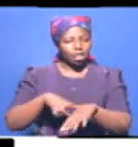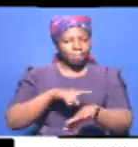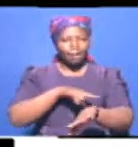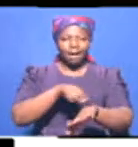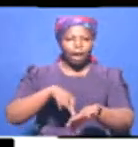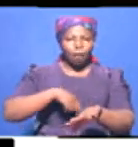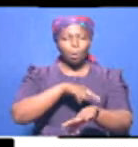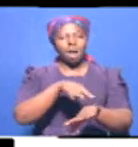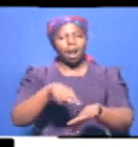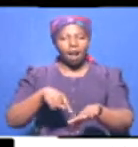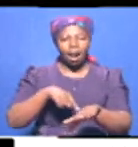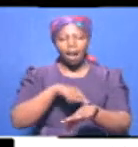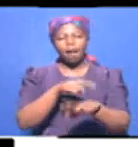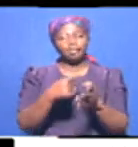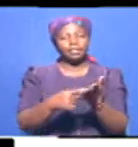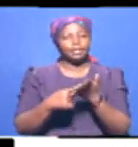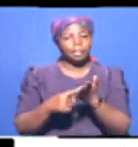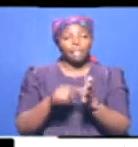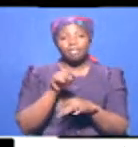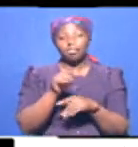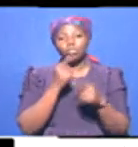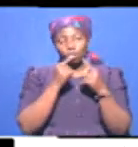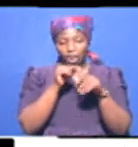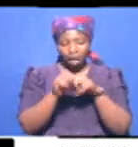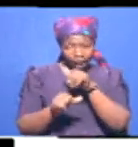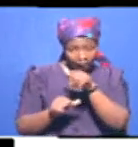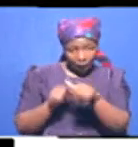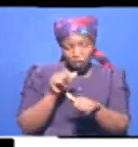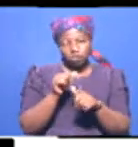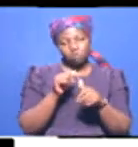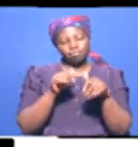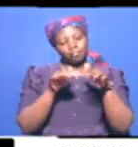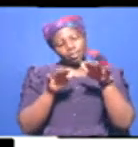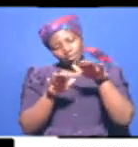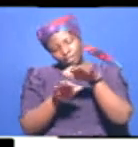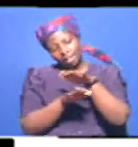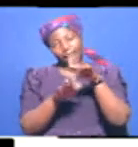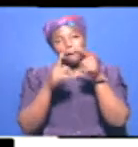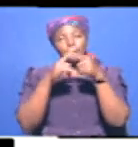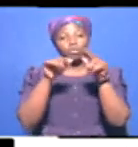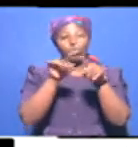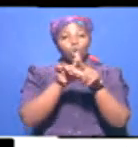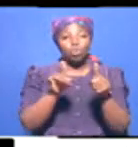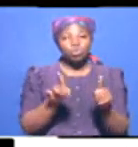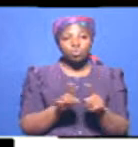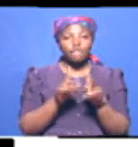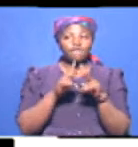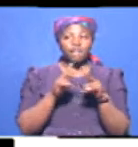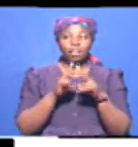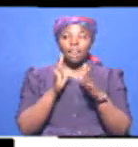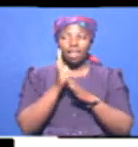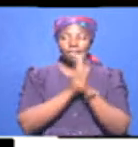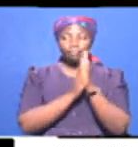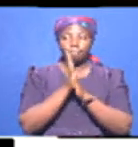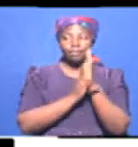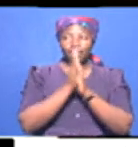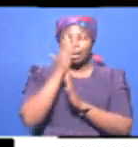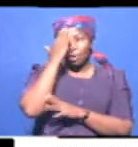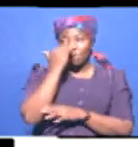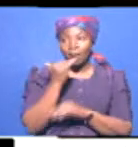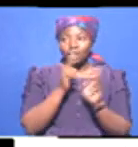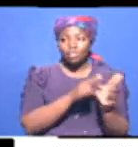this conversation around the running mate. But also very interesting, because in normal terms we would